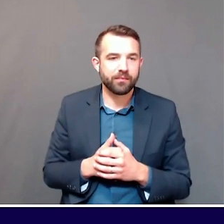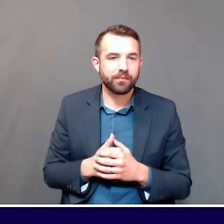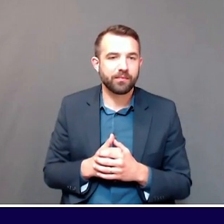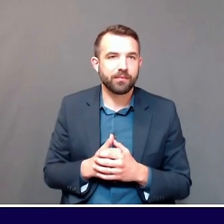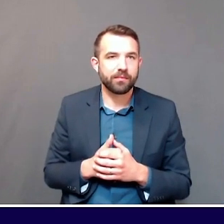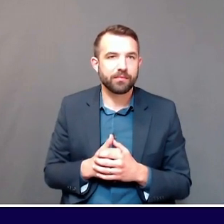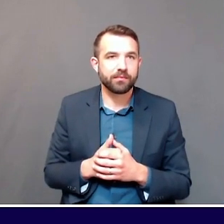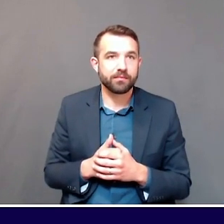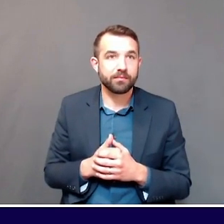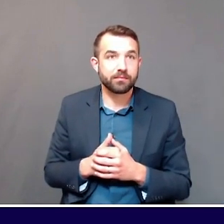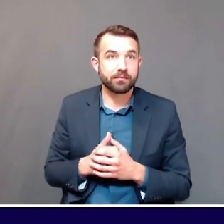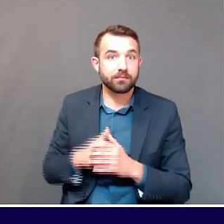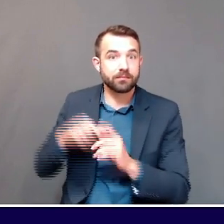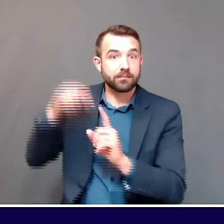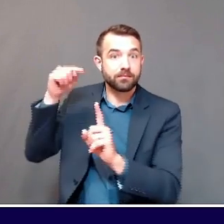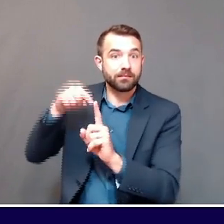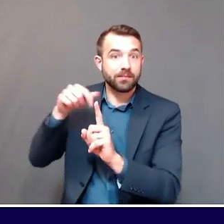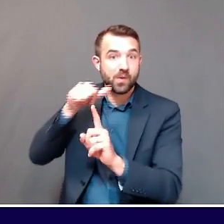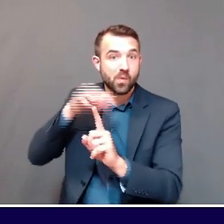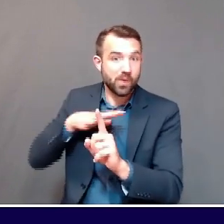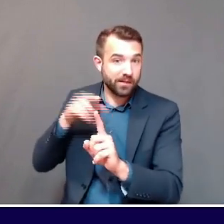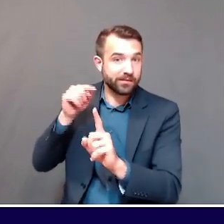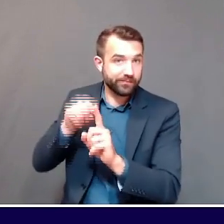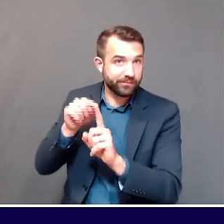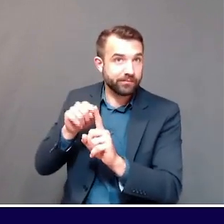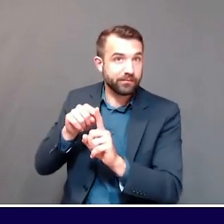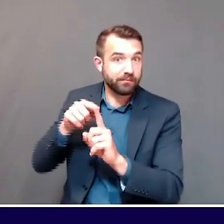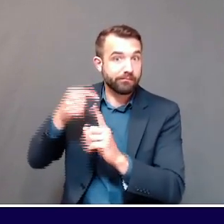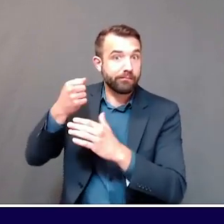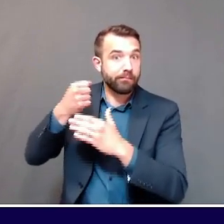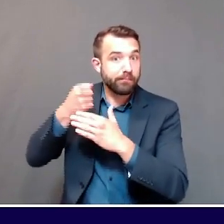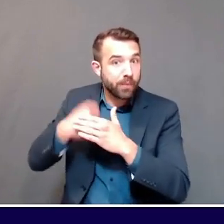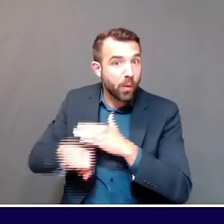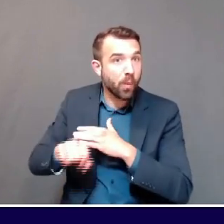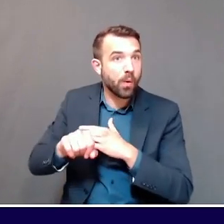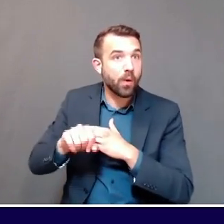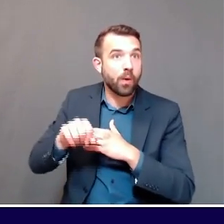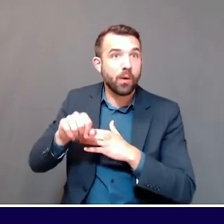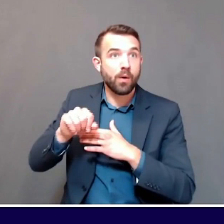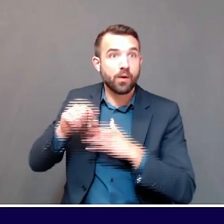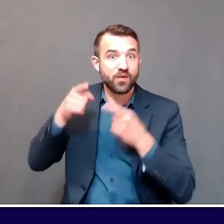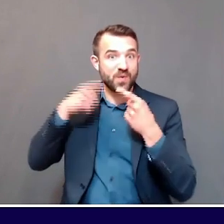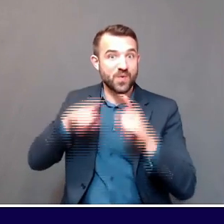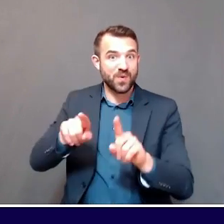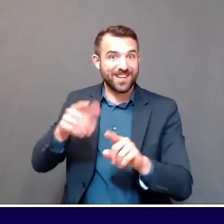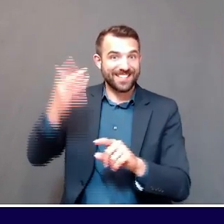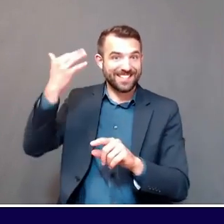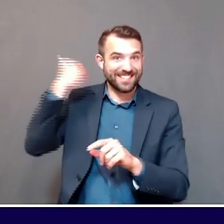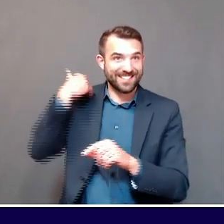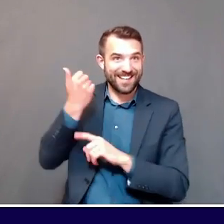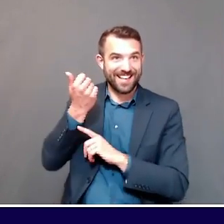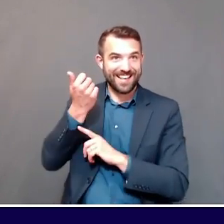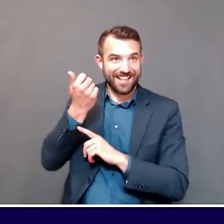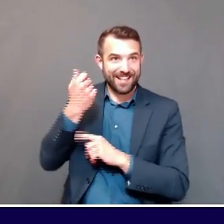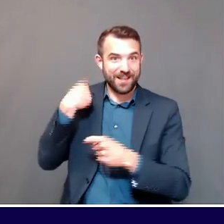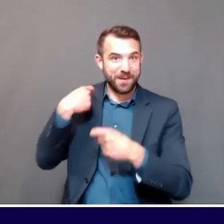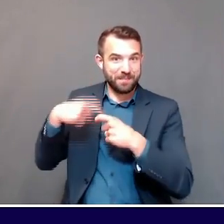This is an individual who entered the world during that last pandemic that we've now learned so much